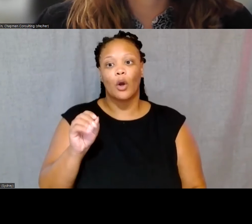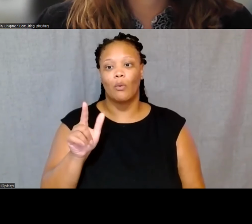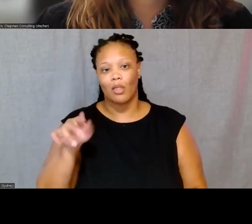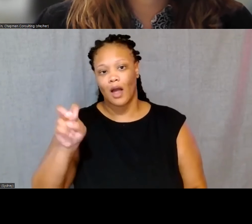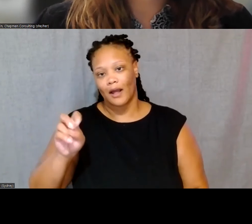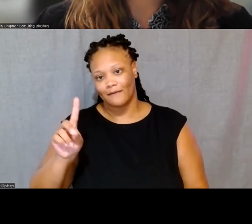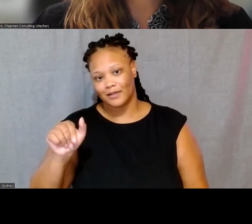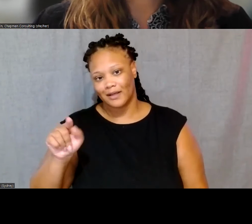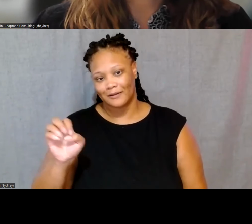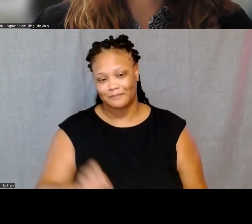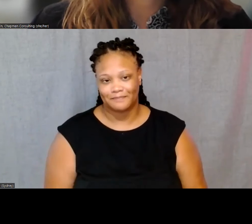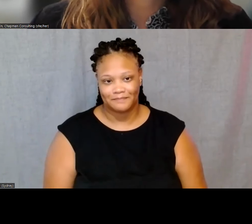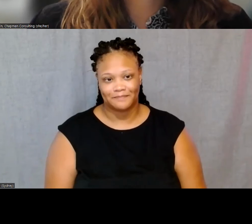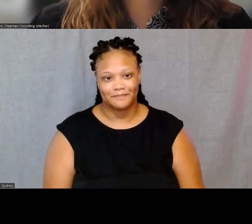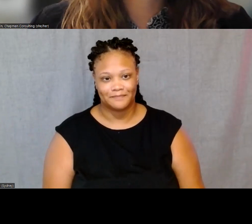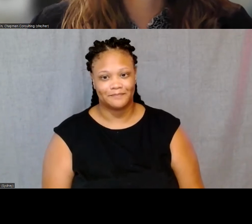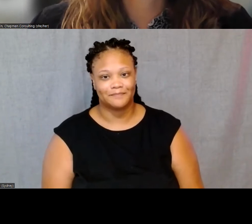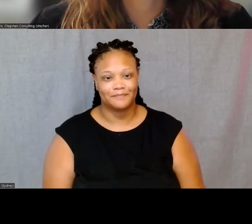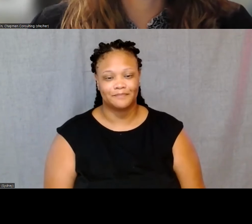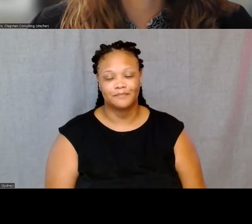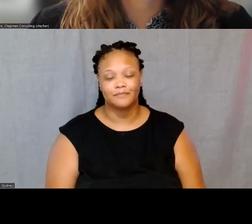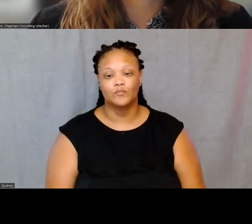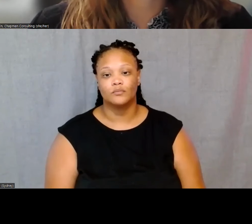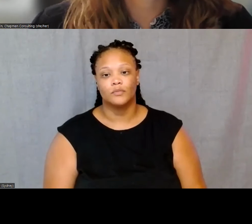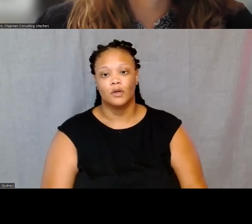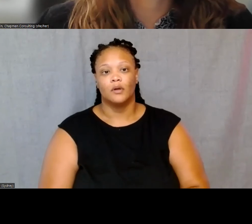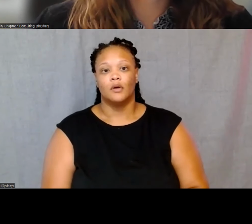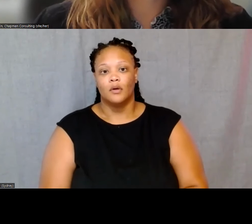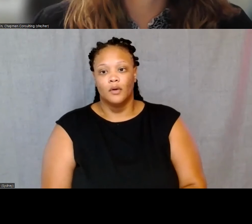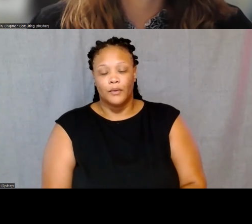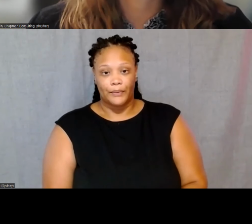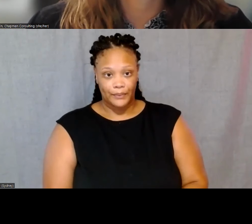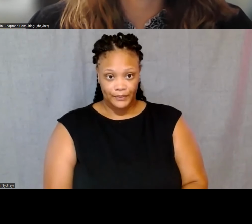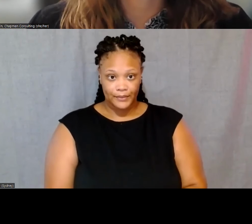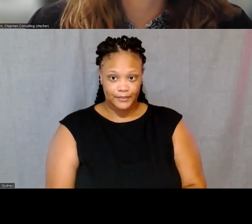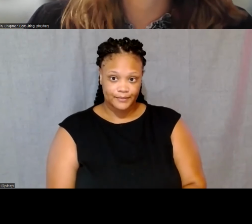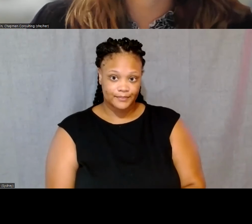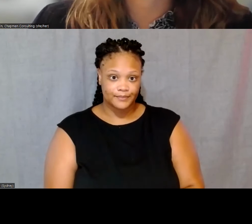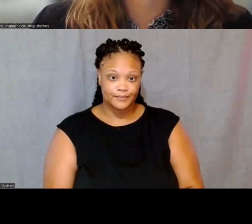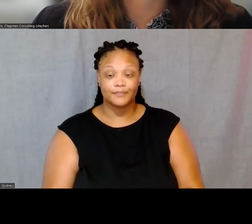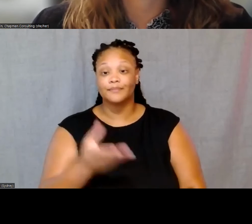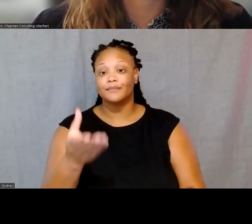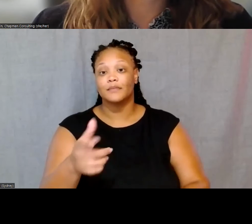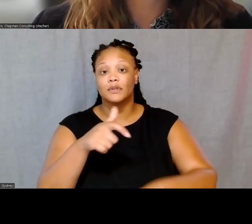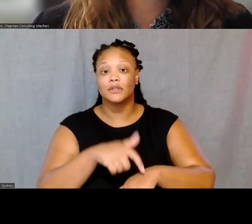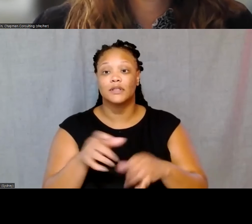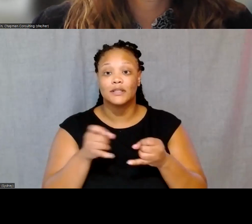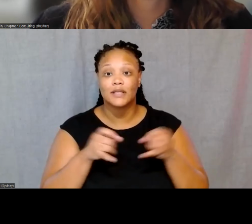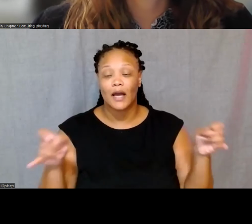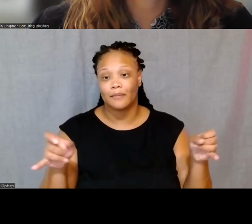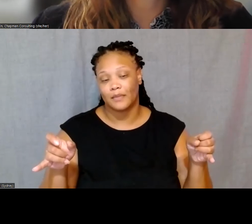Next slide. So this is just a high-level timeline of the path initiatives that I've discussed